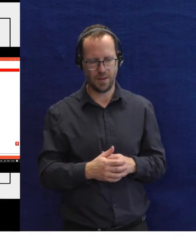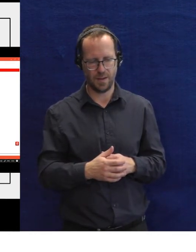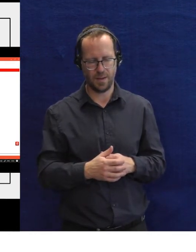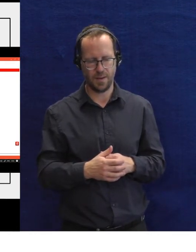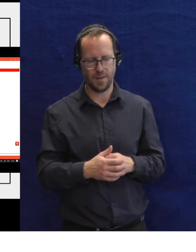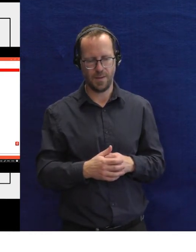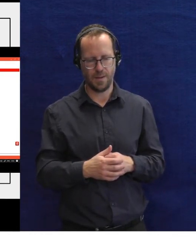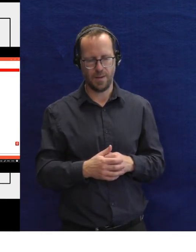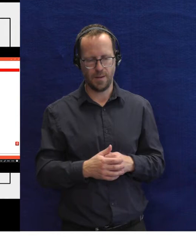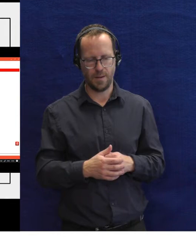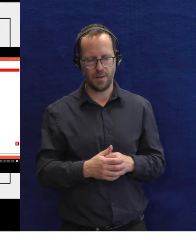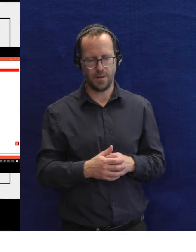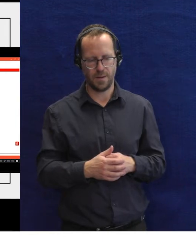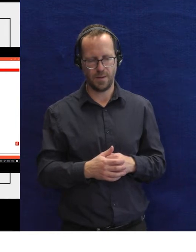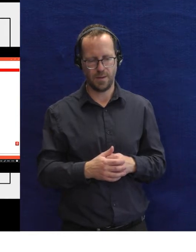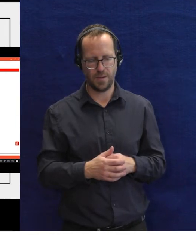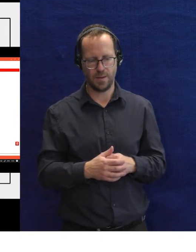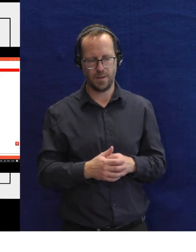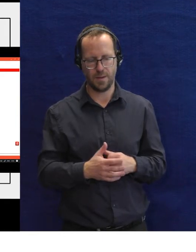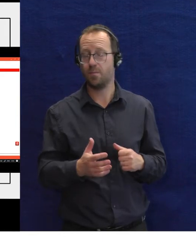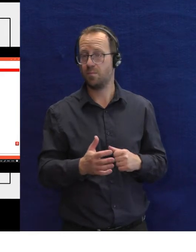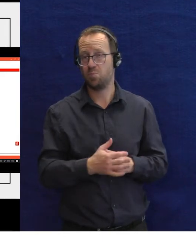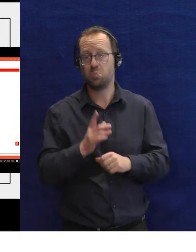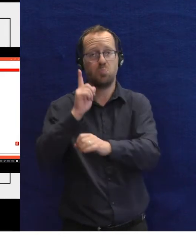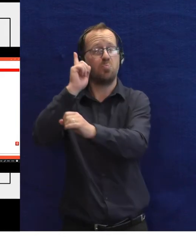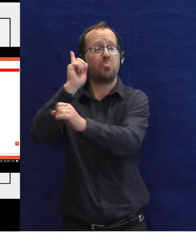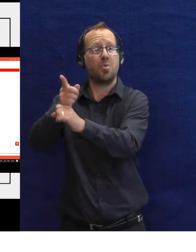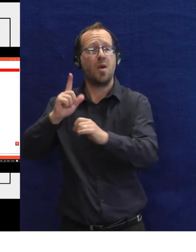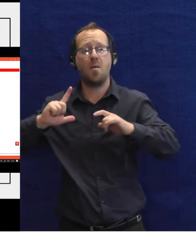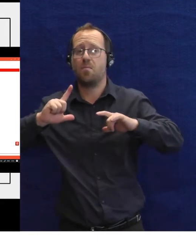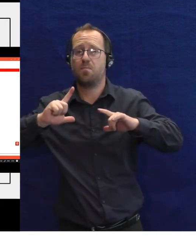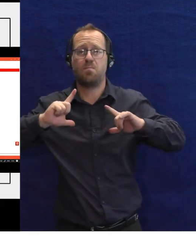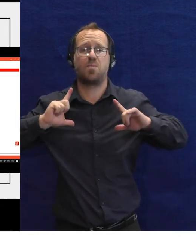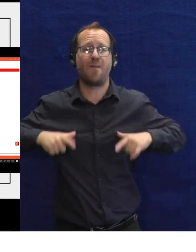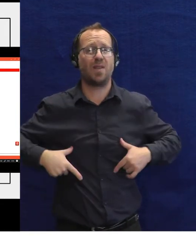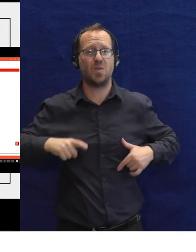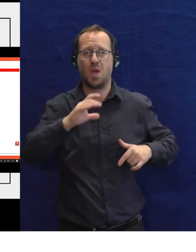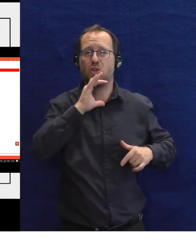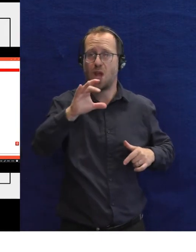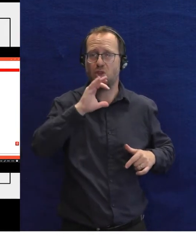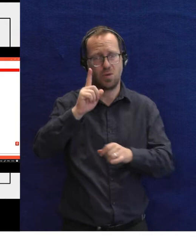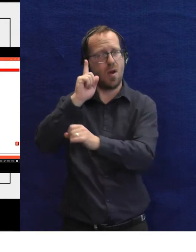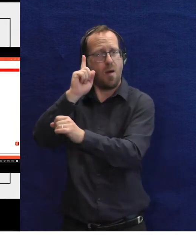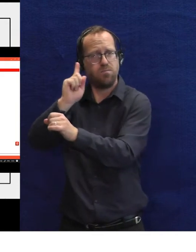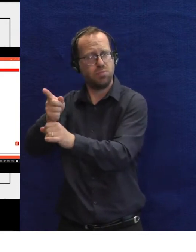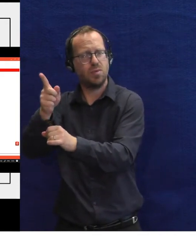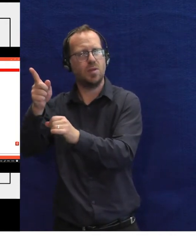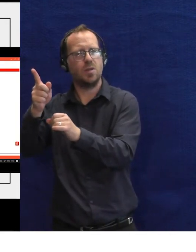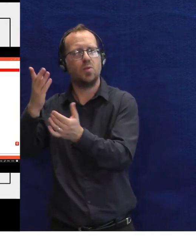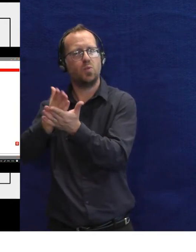Sorry. Or you use a pre-recorded description which is done by a professional if you want to do so.